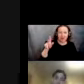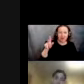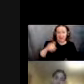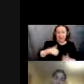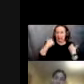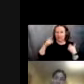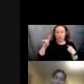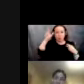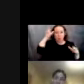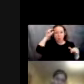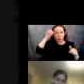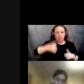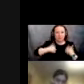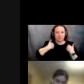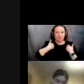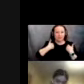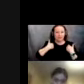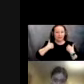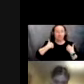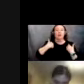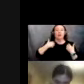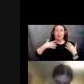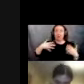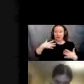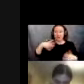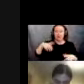camps in remote, mostly desert areas.